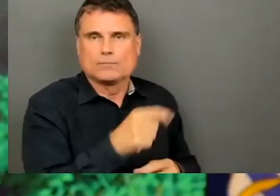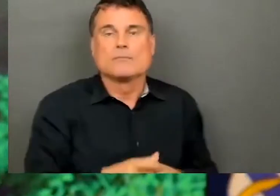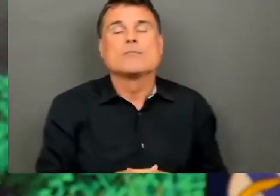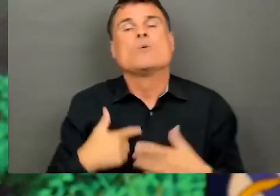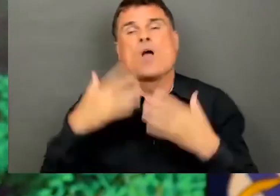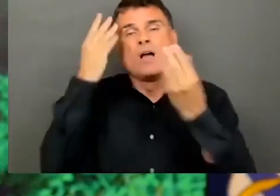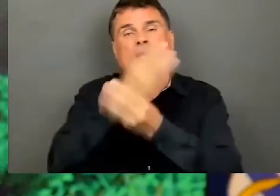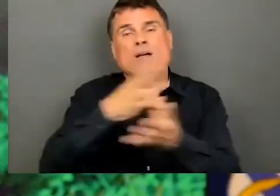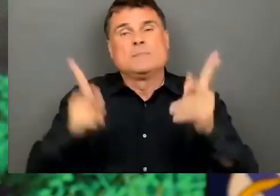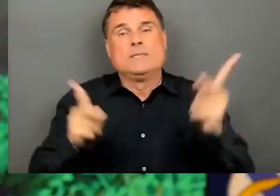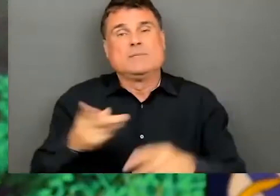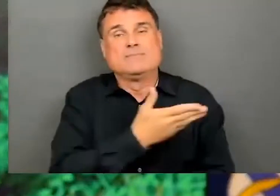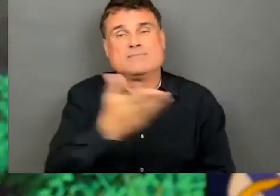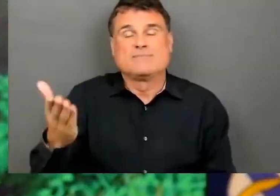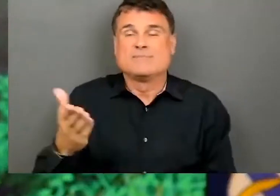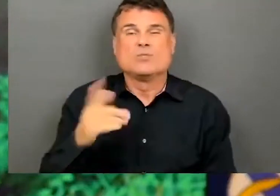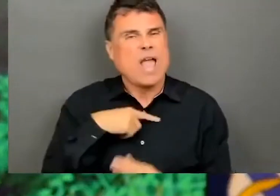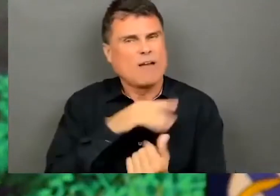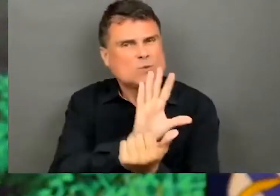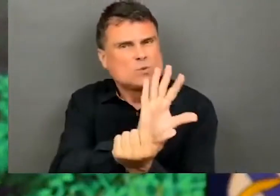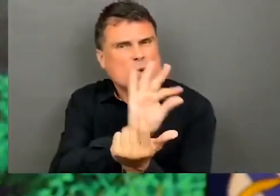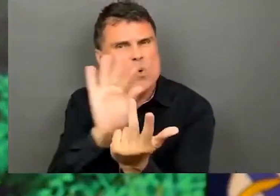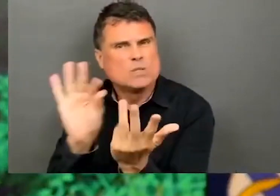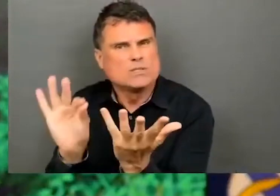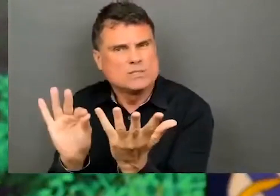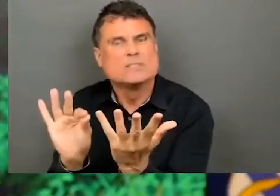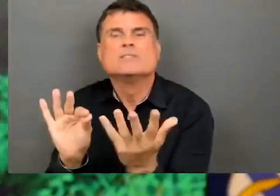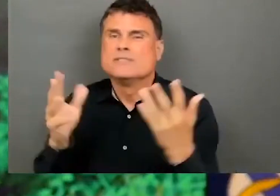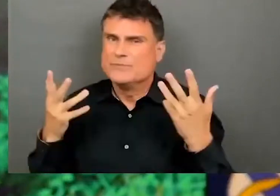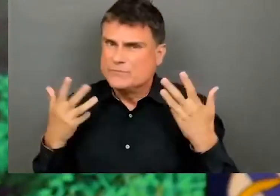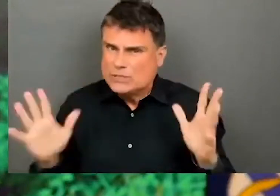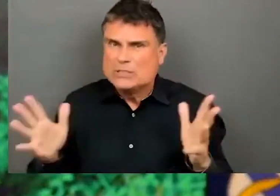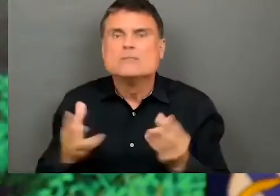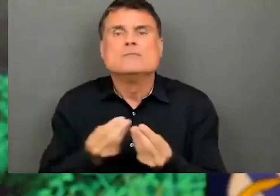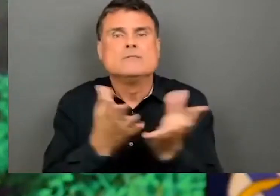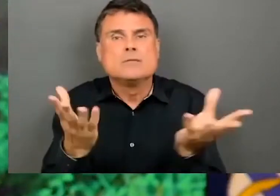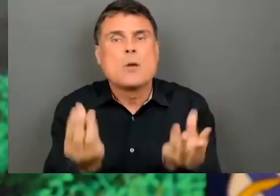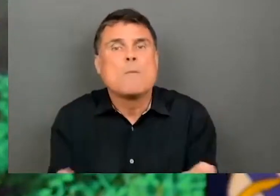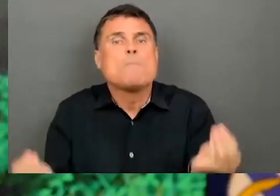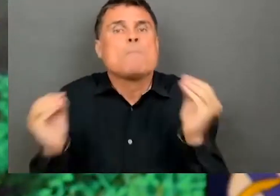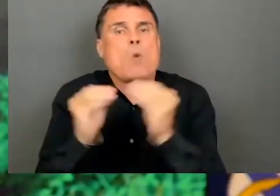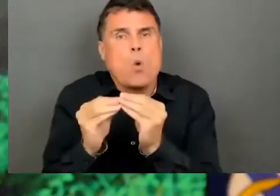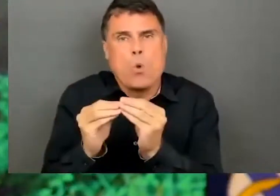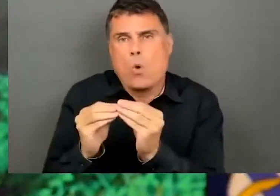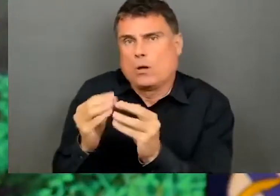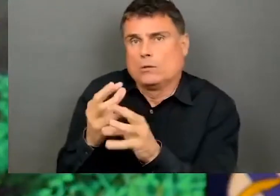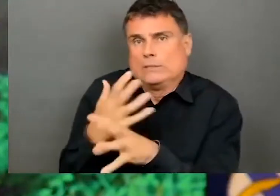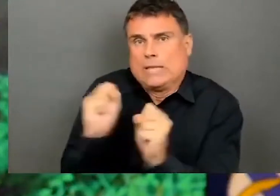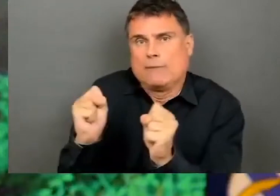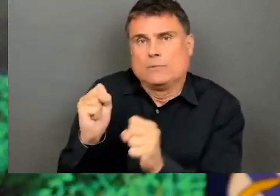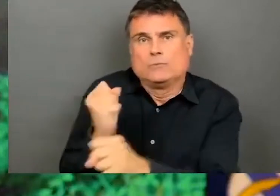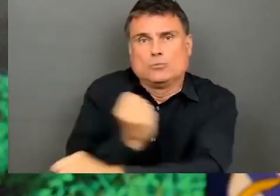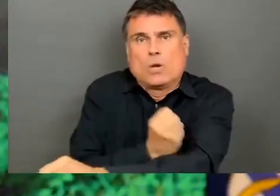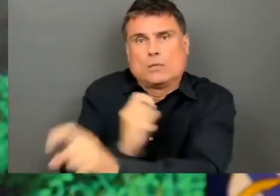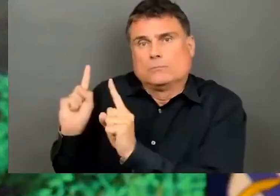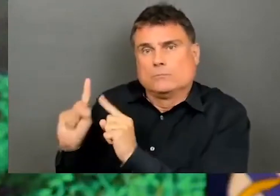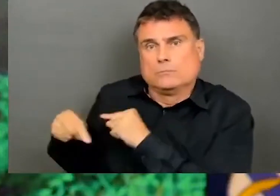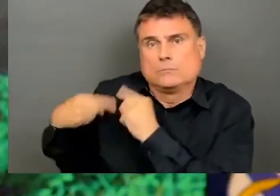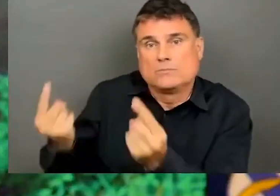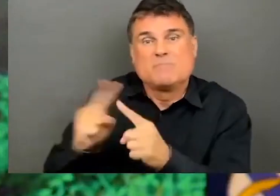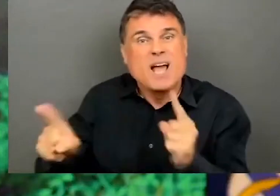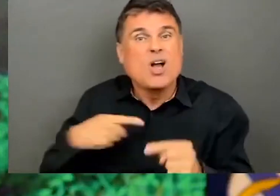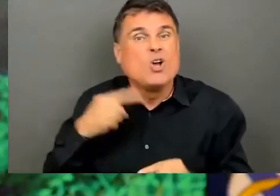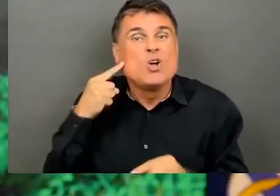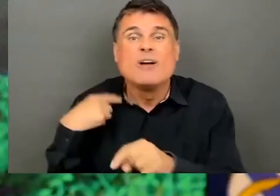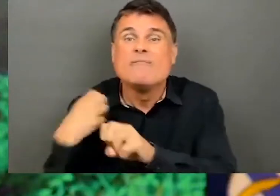this up. But we've heard from people who use drugs and from medical professionals that more options and expanded access